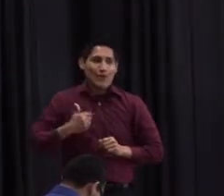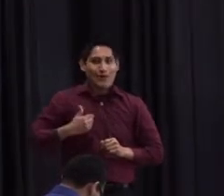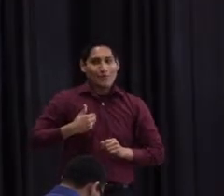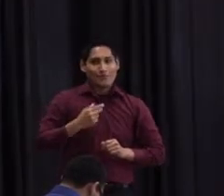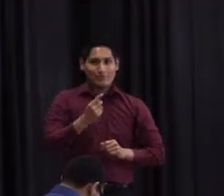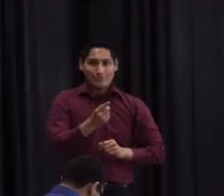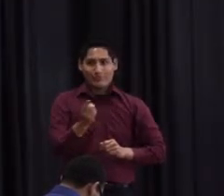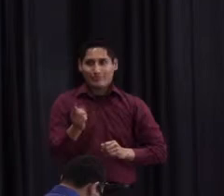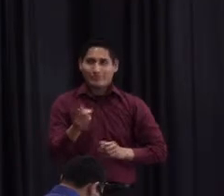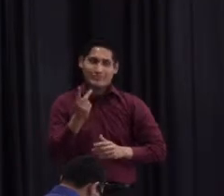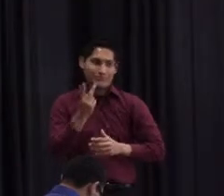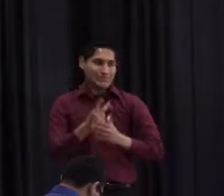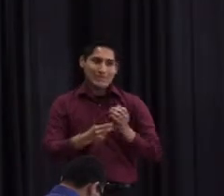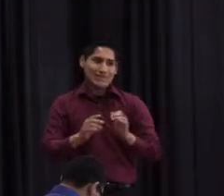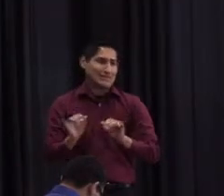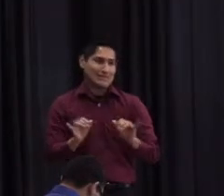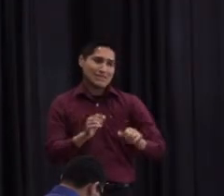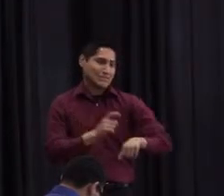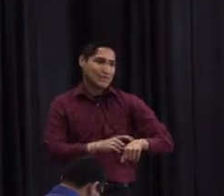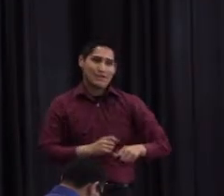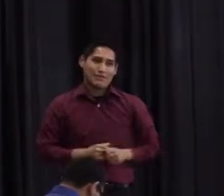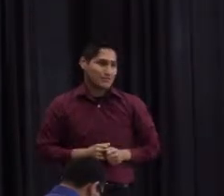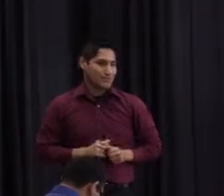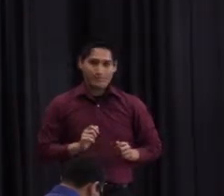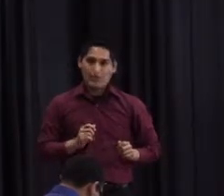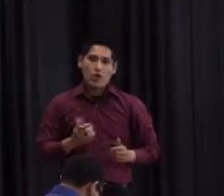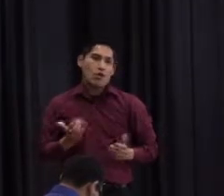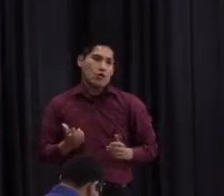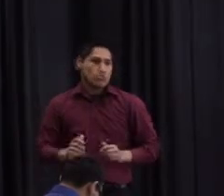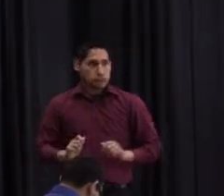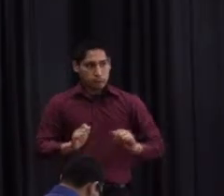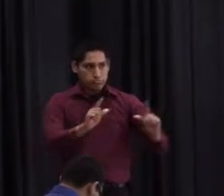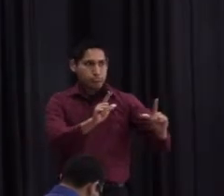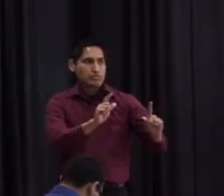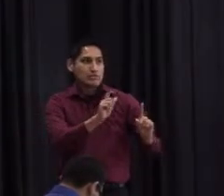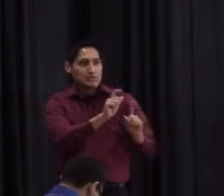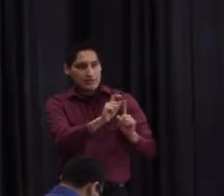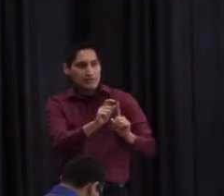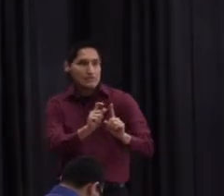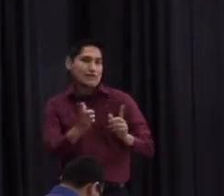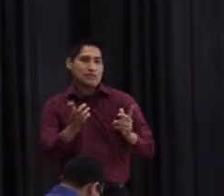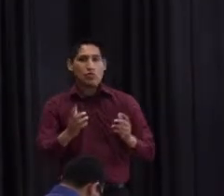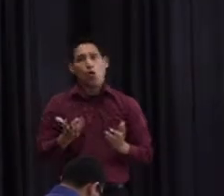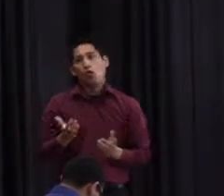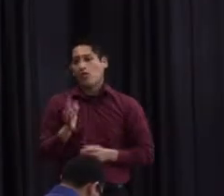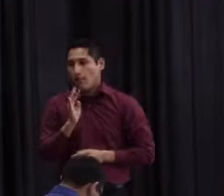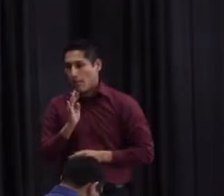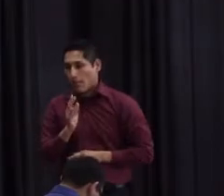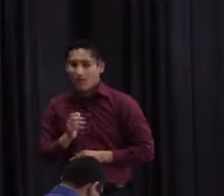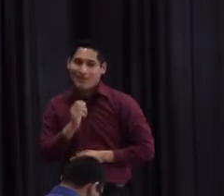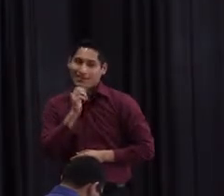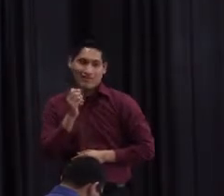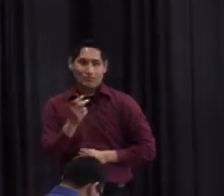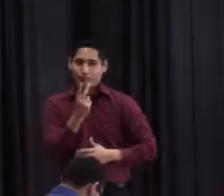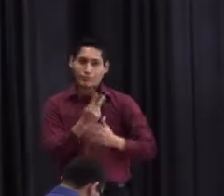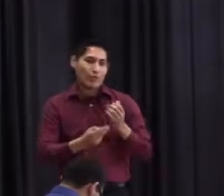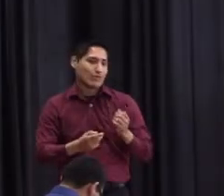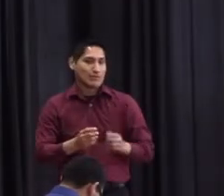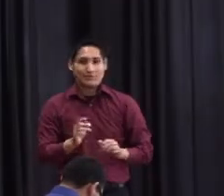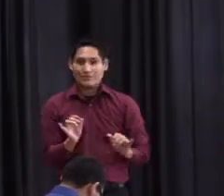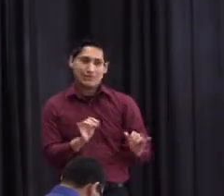at the same time. So either do on-screen text or do narration, but don't do them at the same